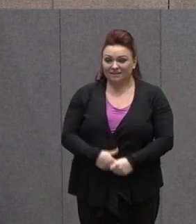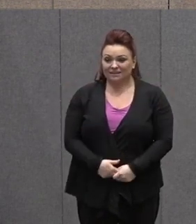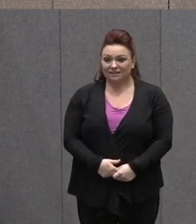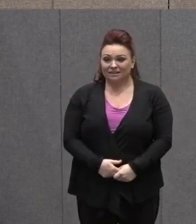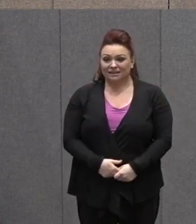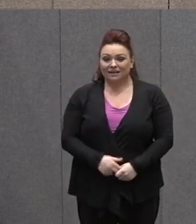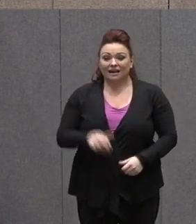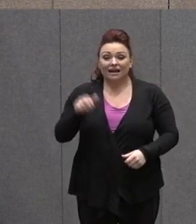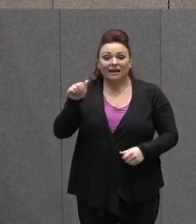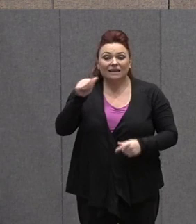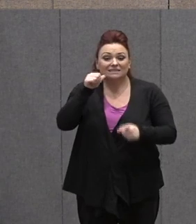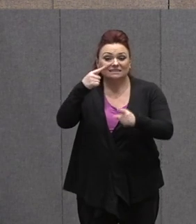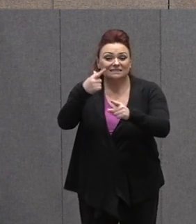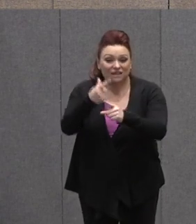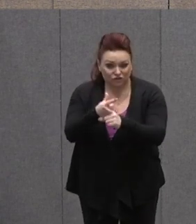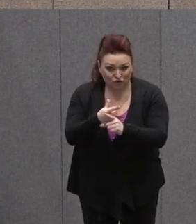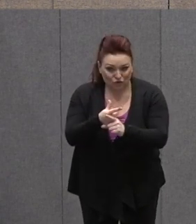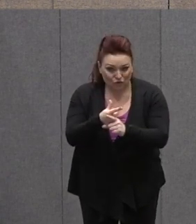a sister.